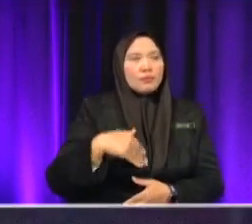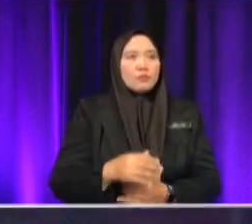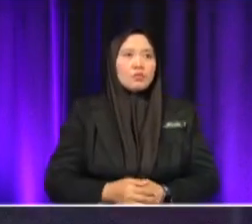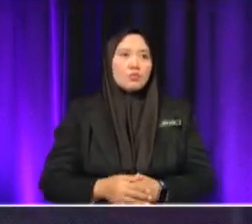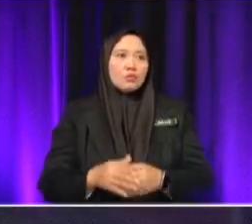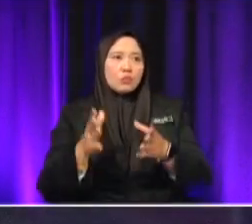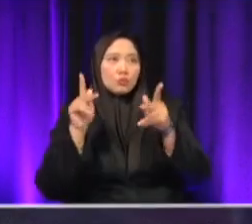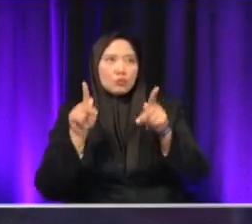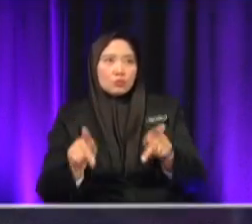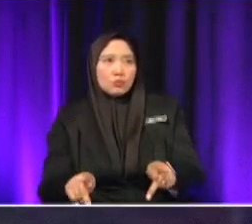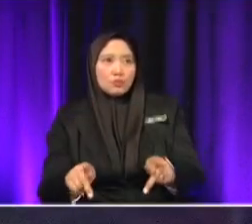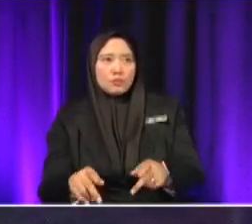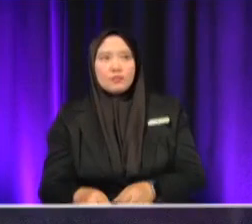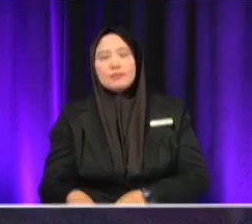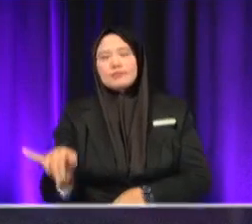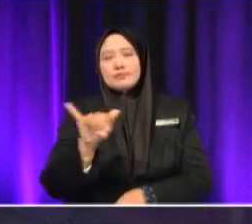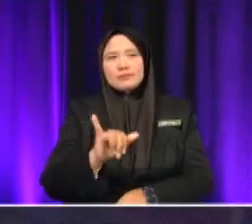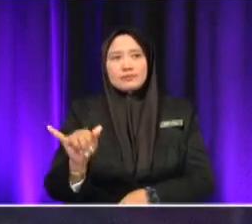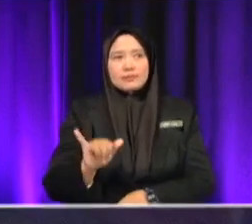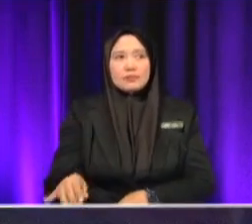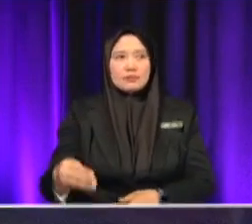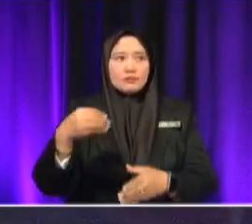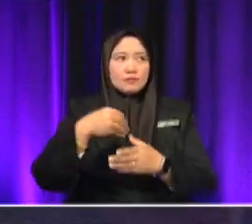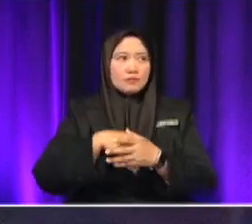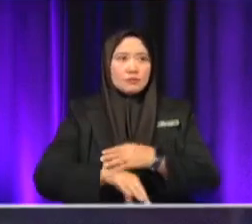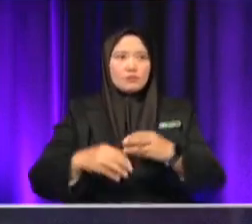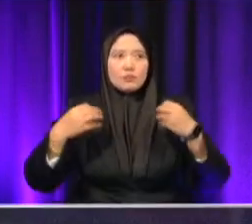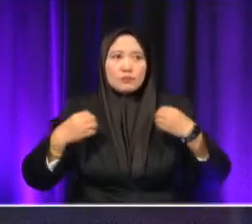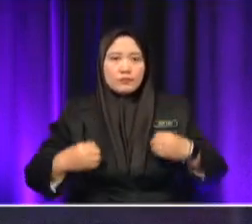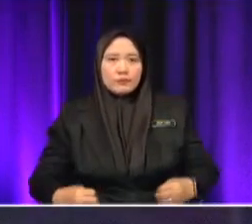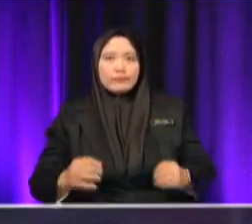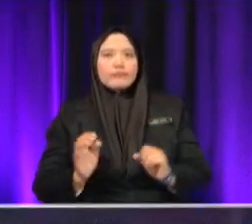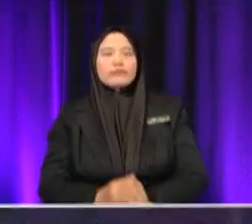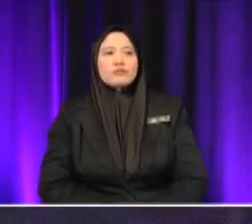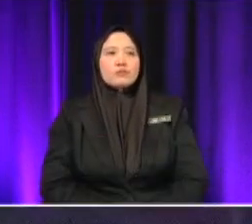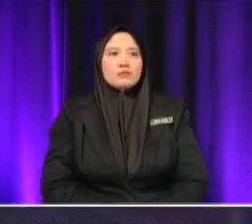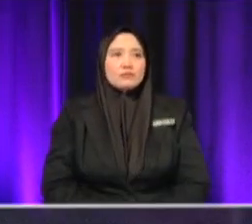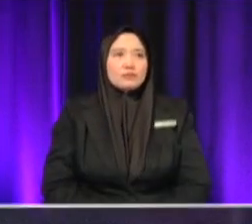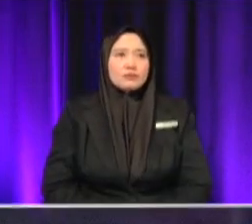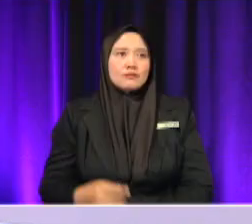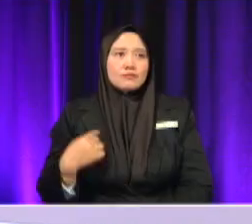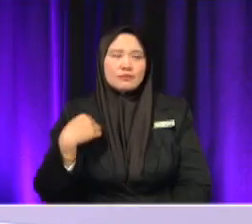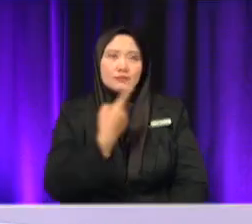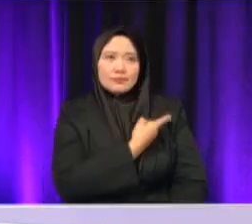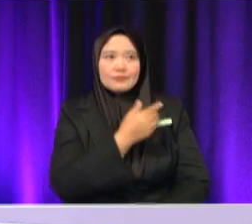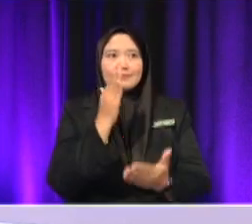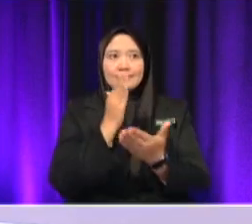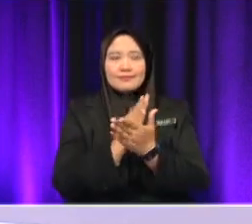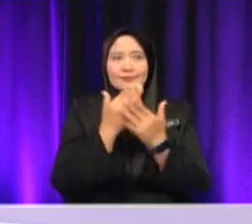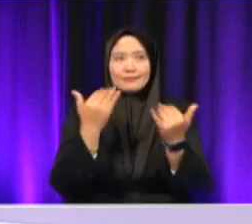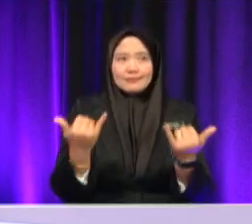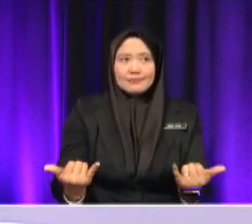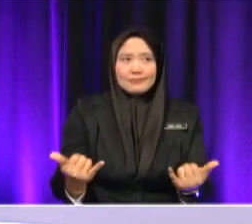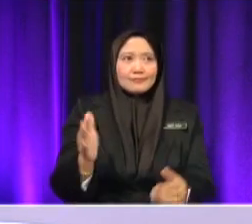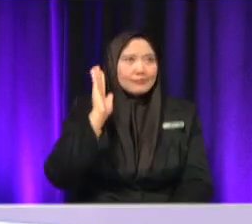focused on which one is the most certain, not the ones in the grey areas. Yeah, right. Definitely. Okay, we're going for a short break as usual and we'll be right back